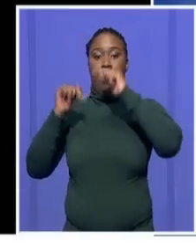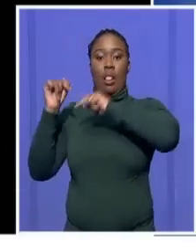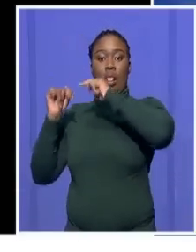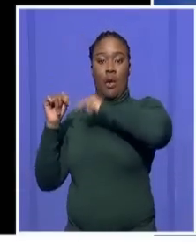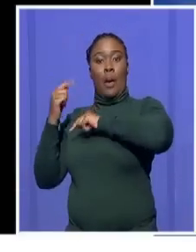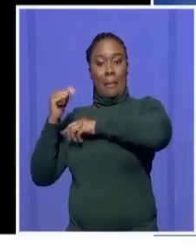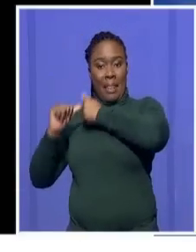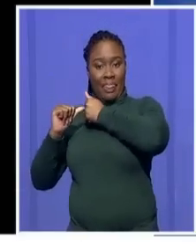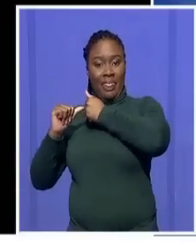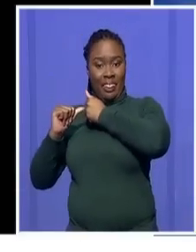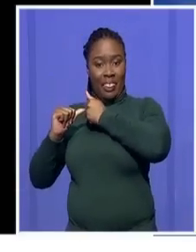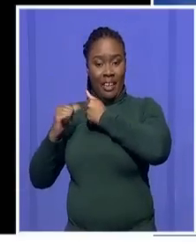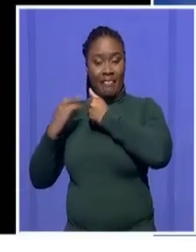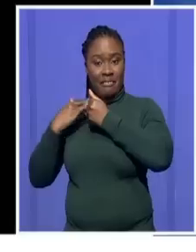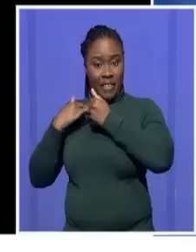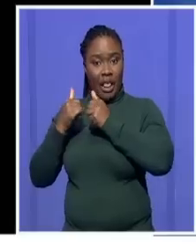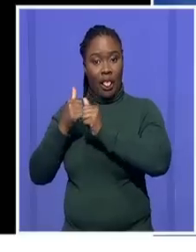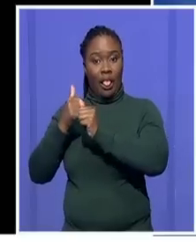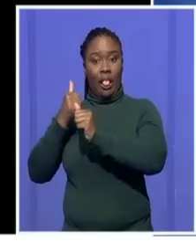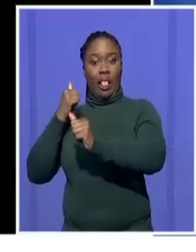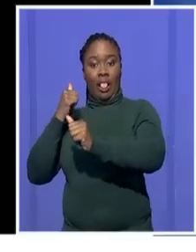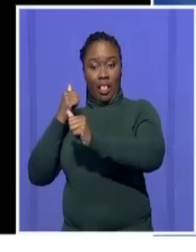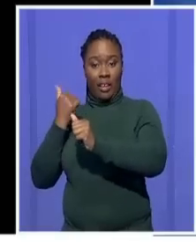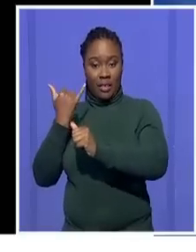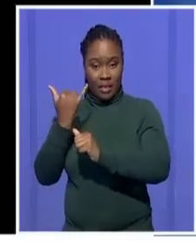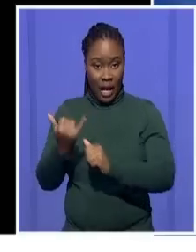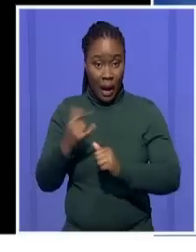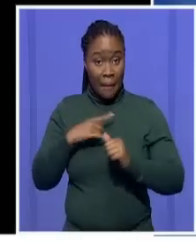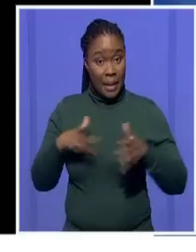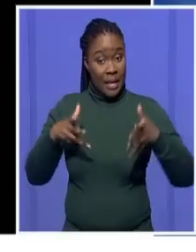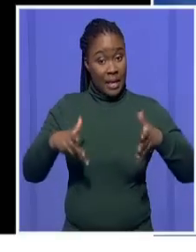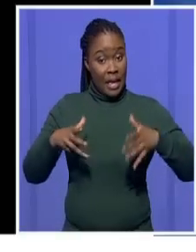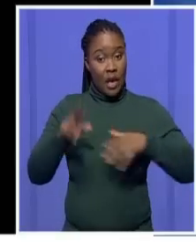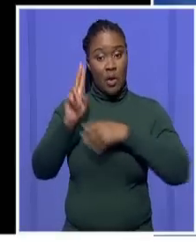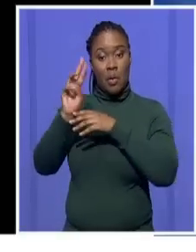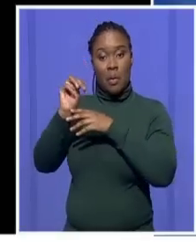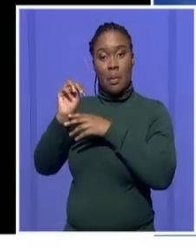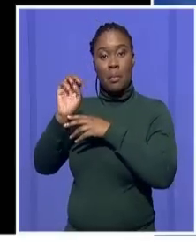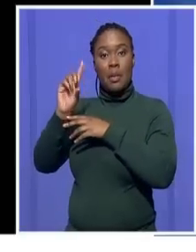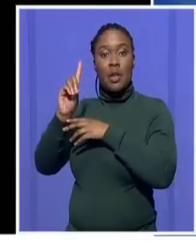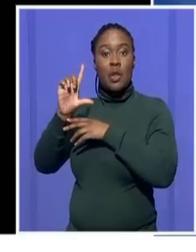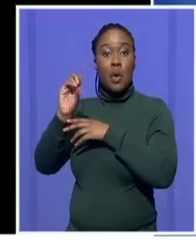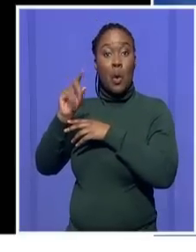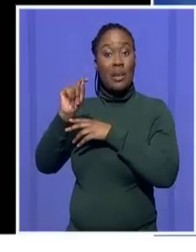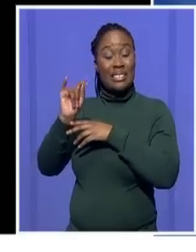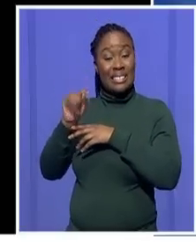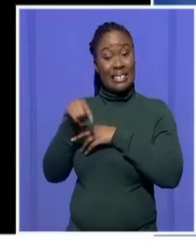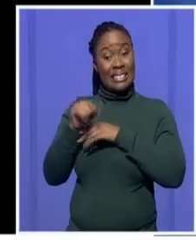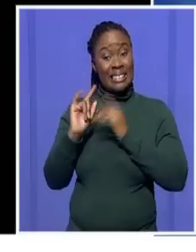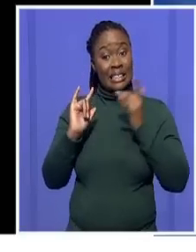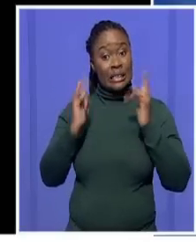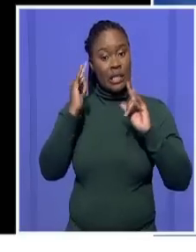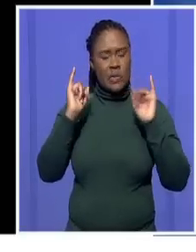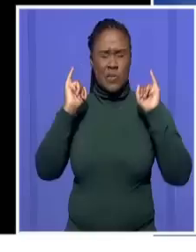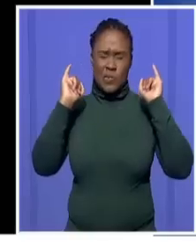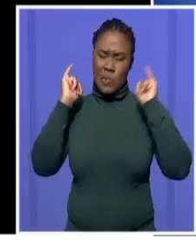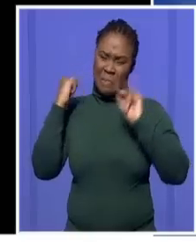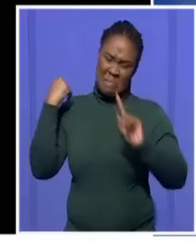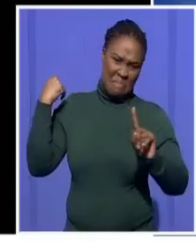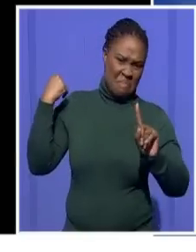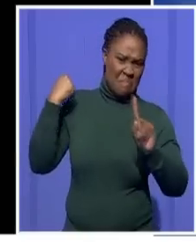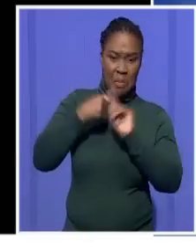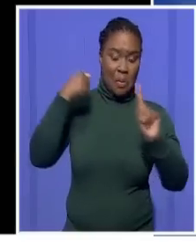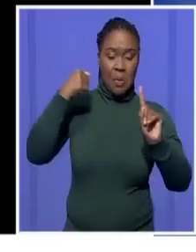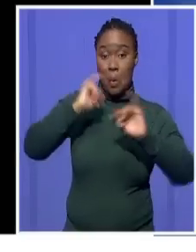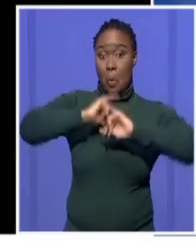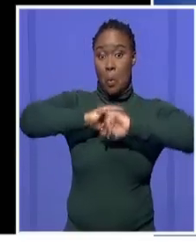Where I am right now is in Umdloti. It's one of the seaside towns north of the city that was among the heaviest hit areas last month